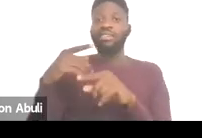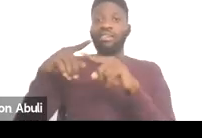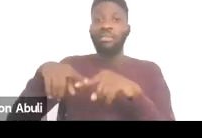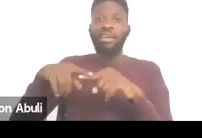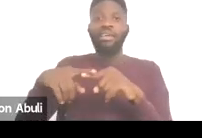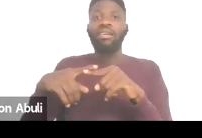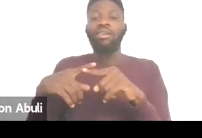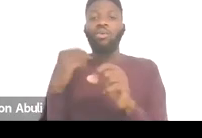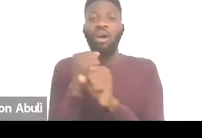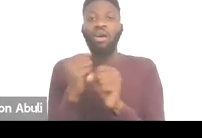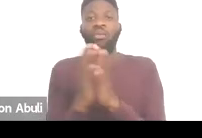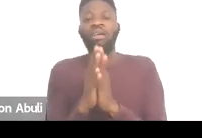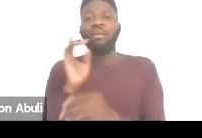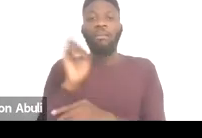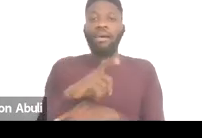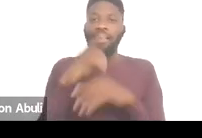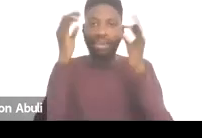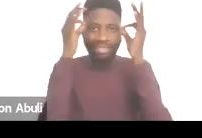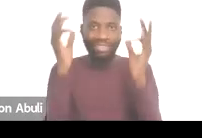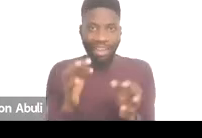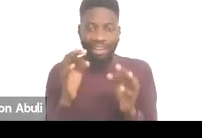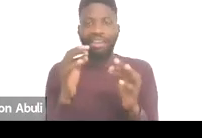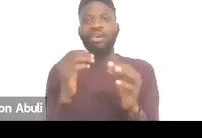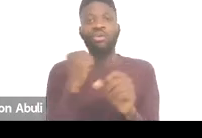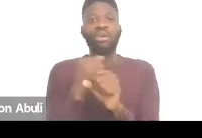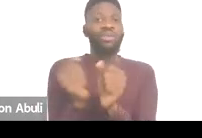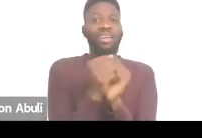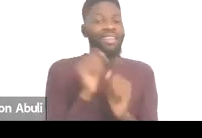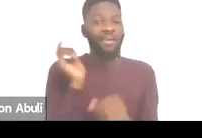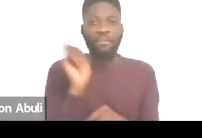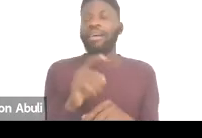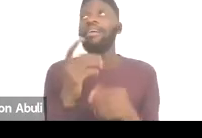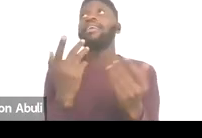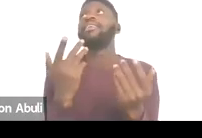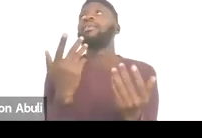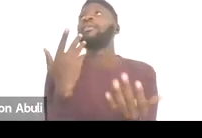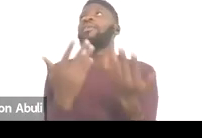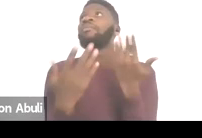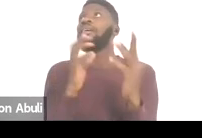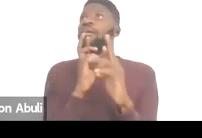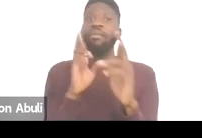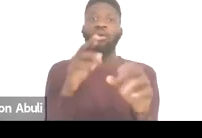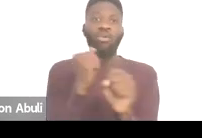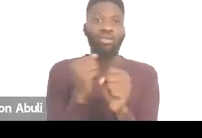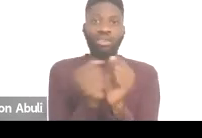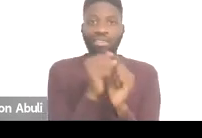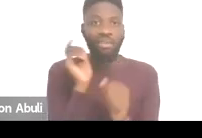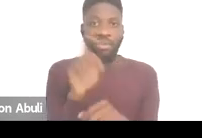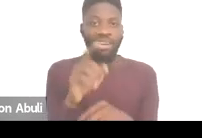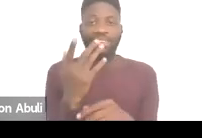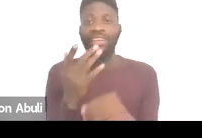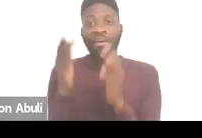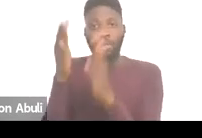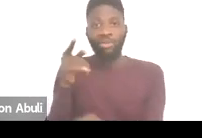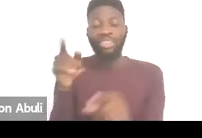comes to maybe decision making, when it comes to reporting. This is the person